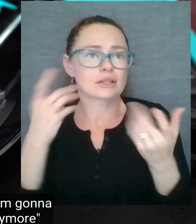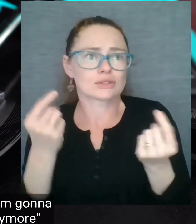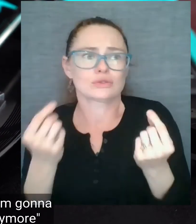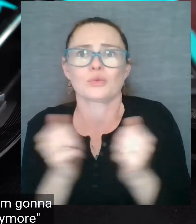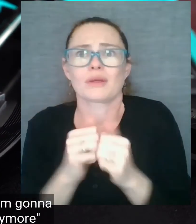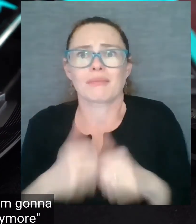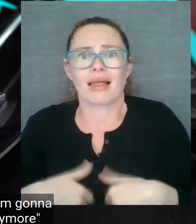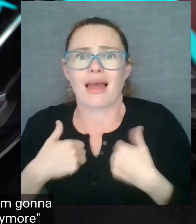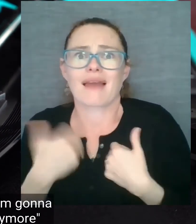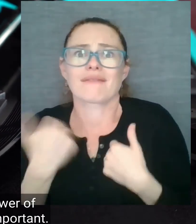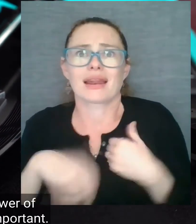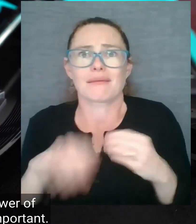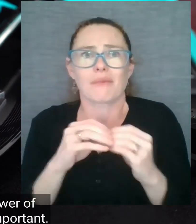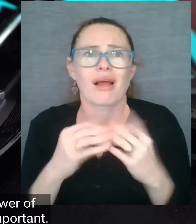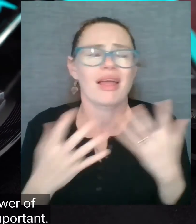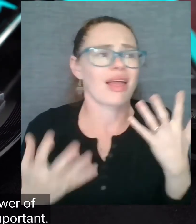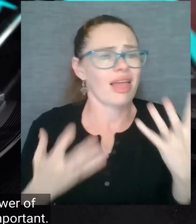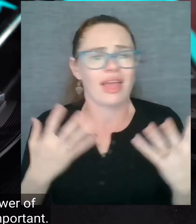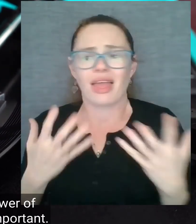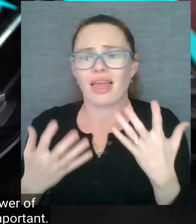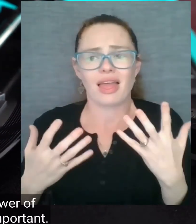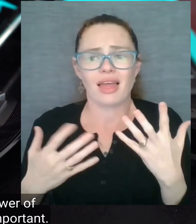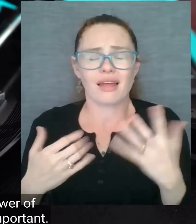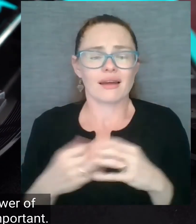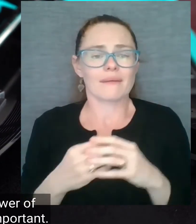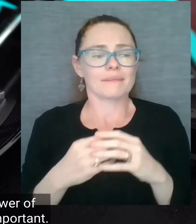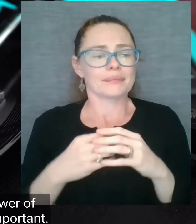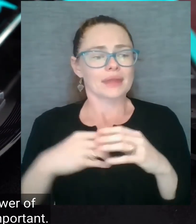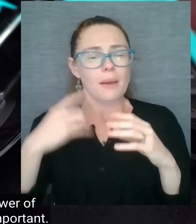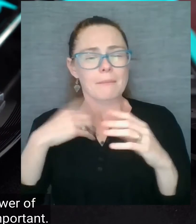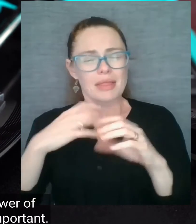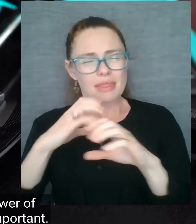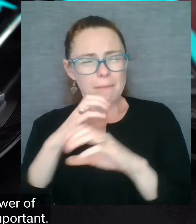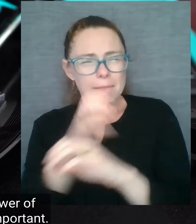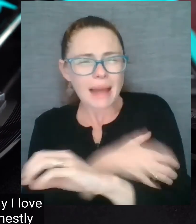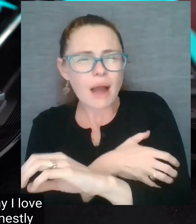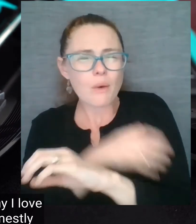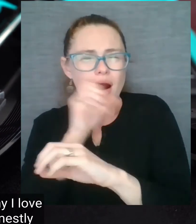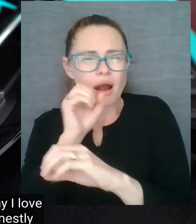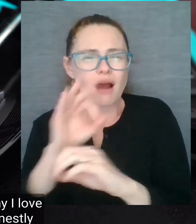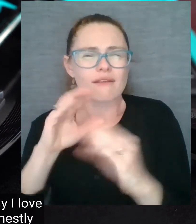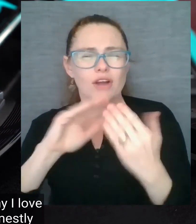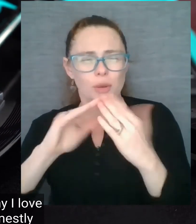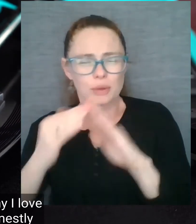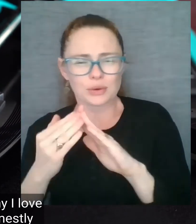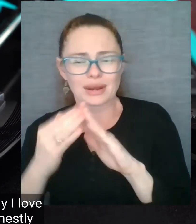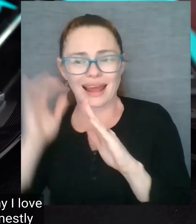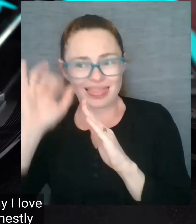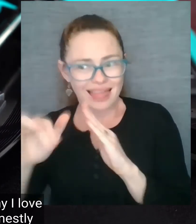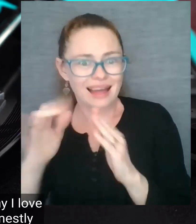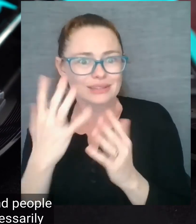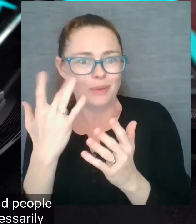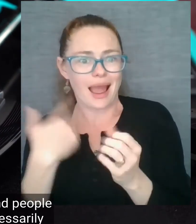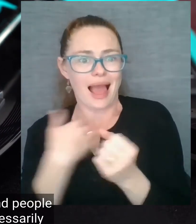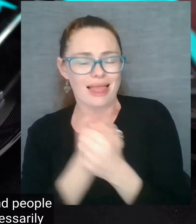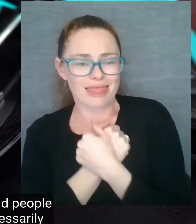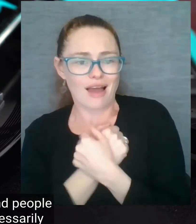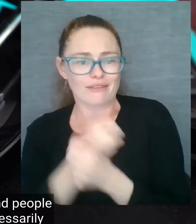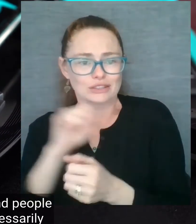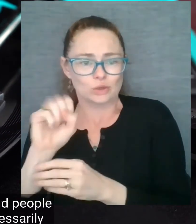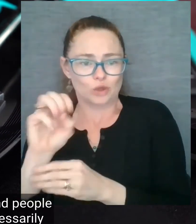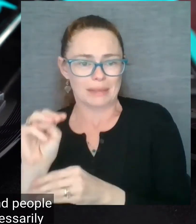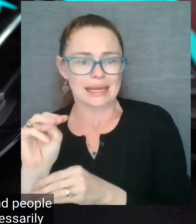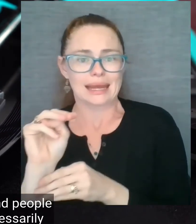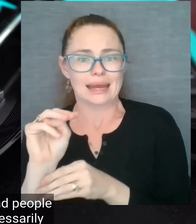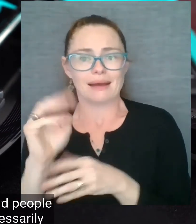with my life anymore. But I think the power of community is so important. And that's also why I love social media, honestly, because you